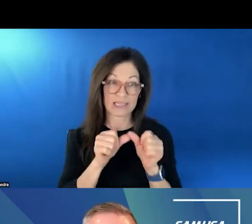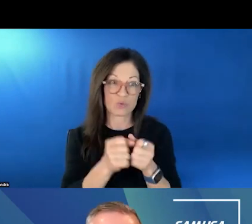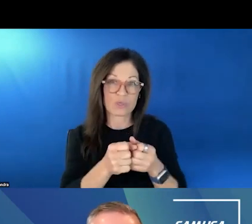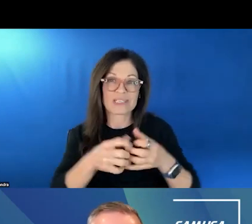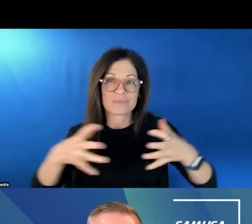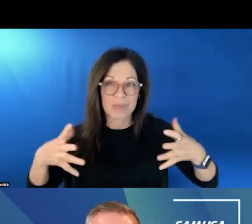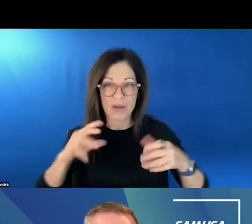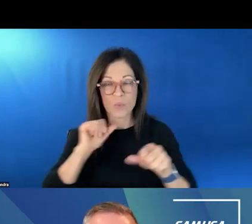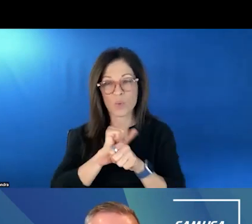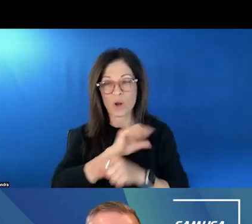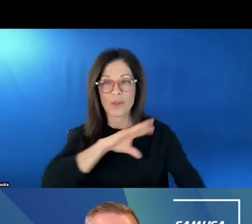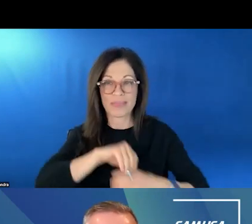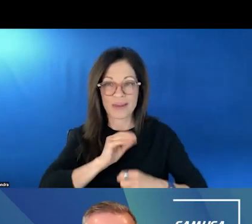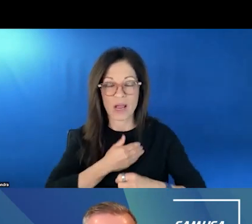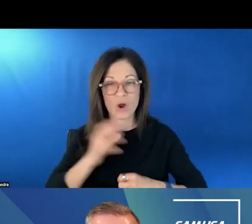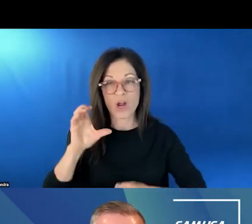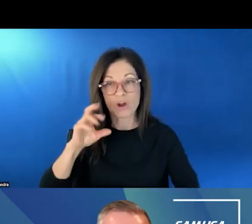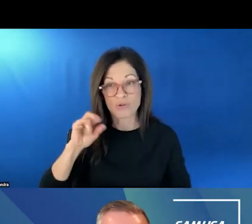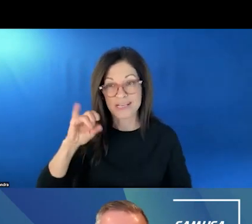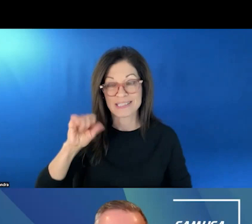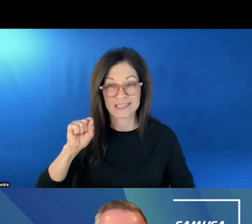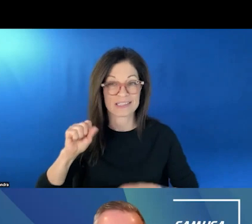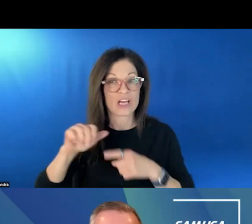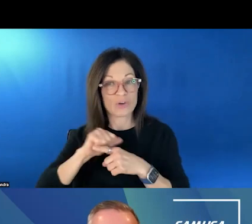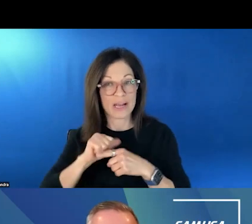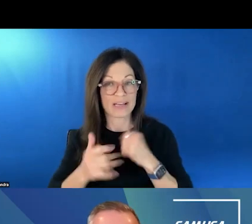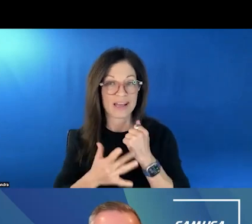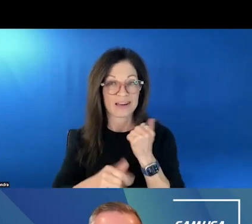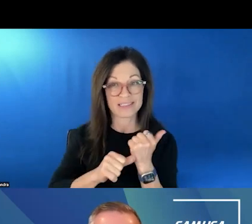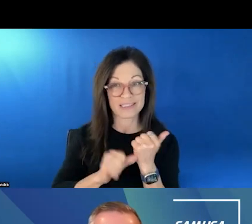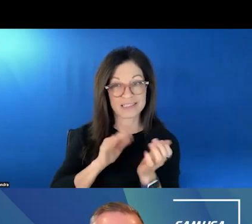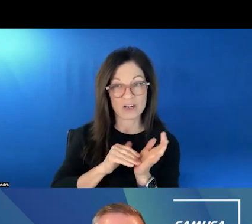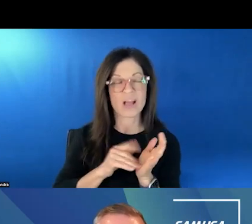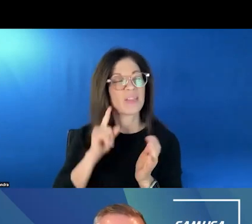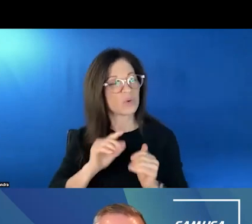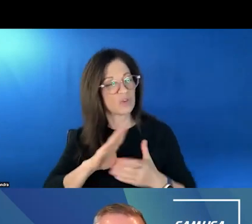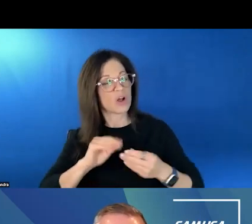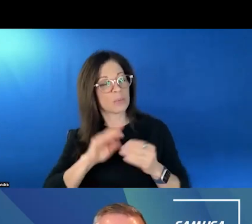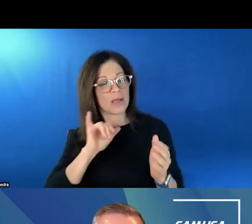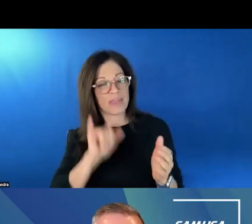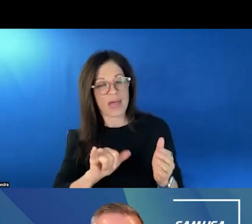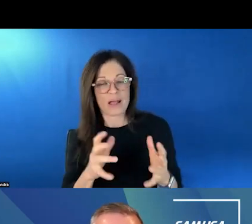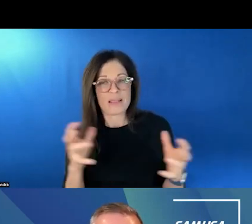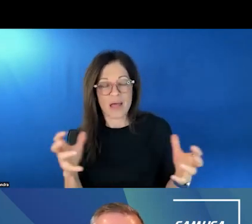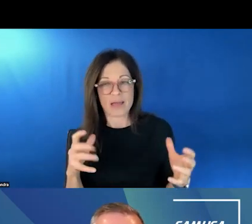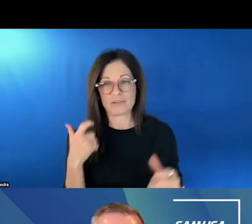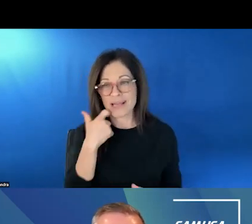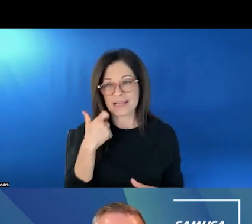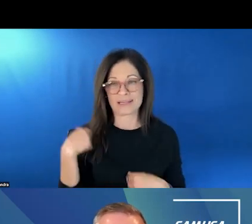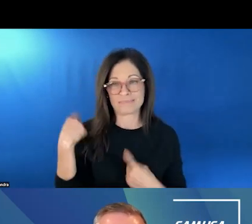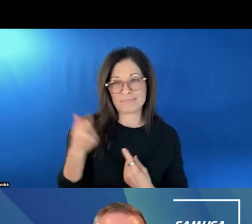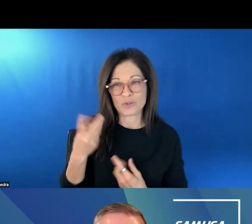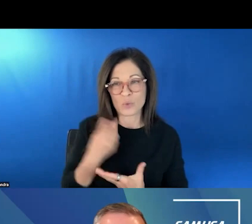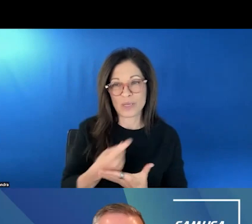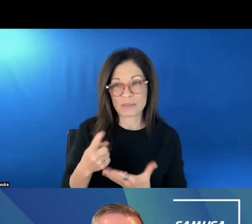work within our Crisis Training and Technical Assistance Center. I think we've talked quite a bit about that in recent weeks, but did want